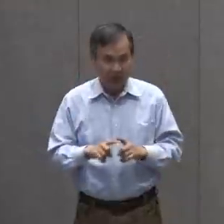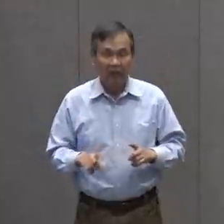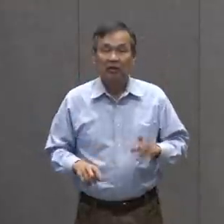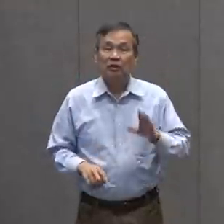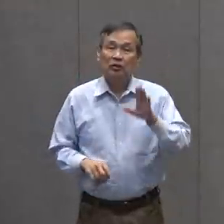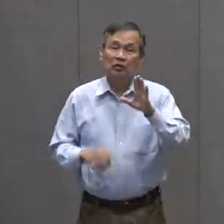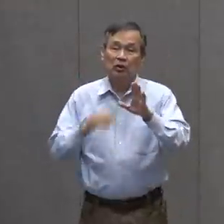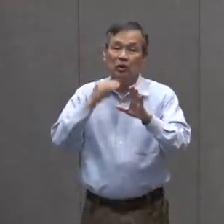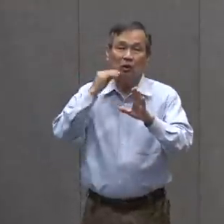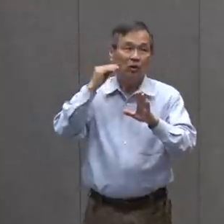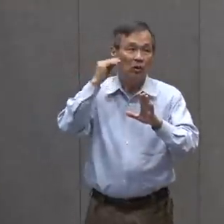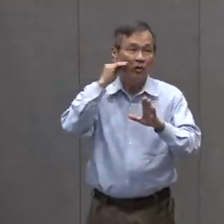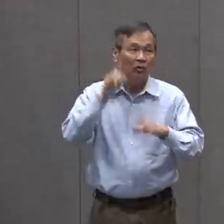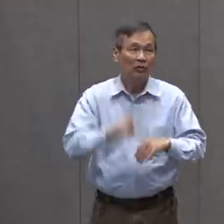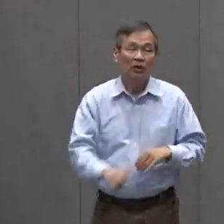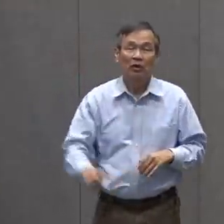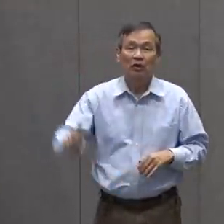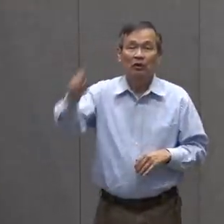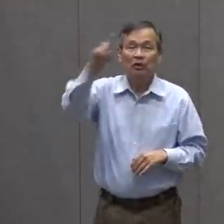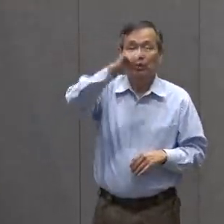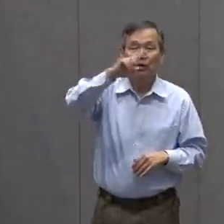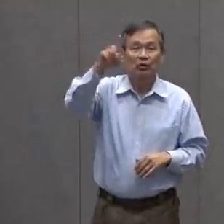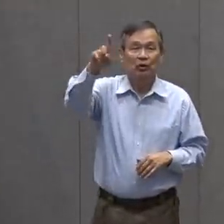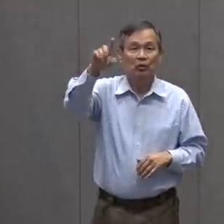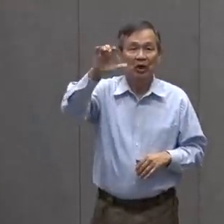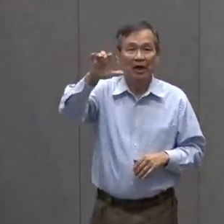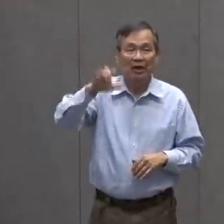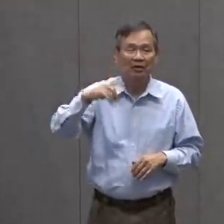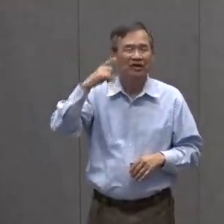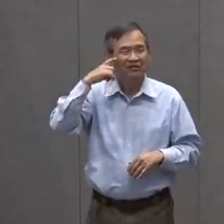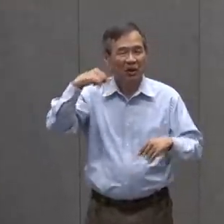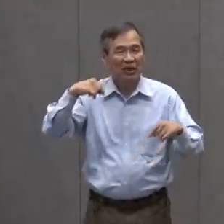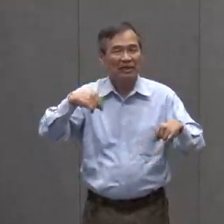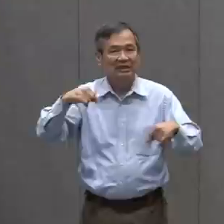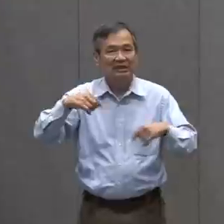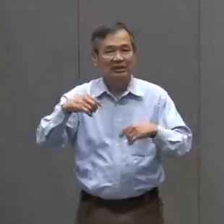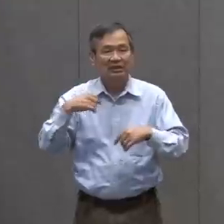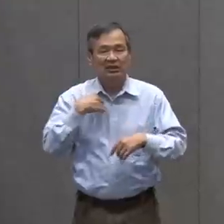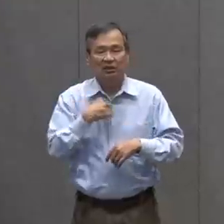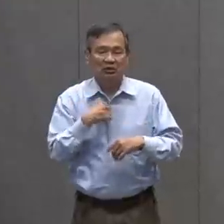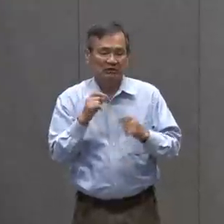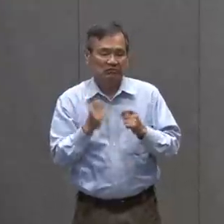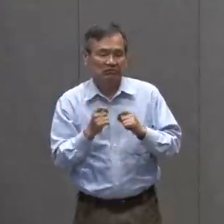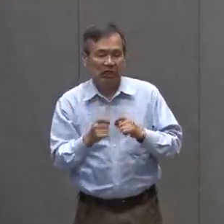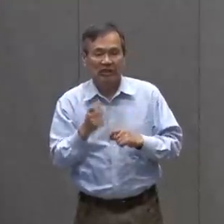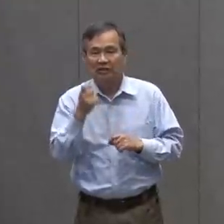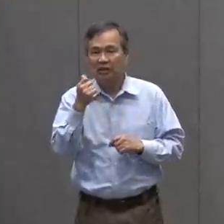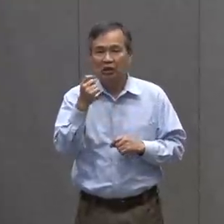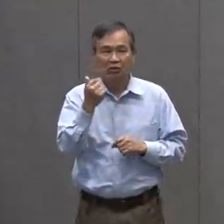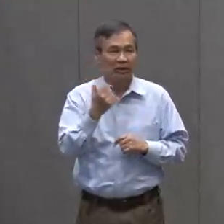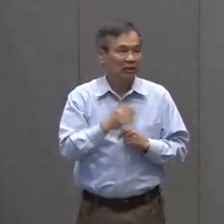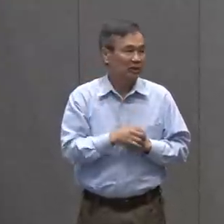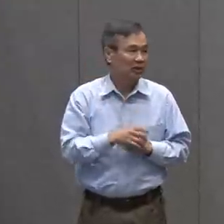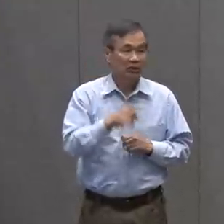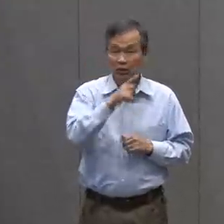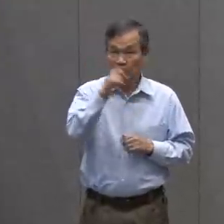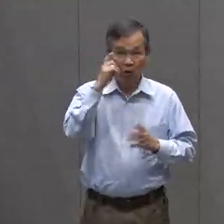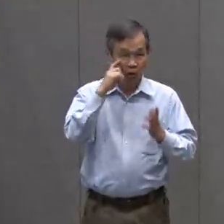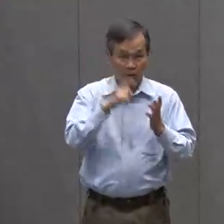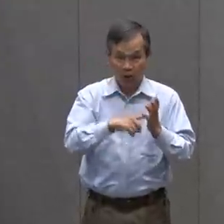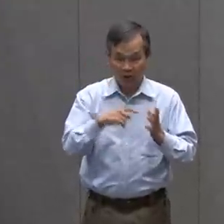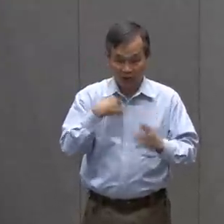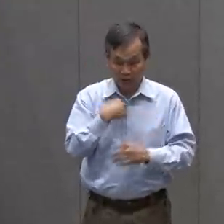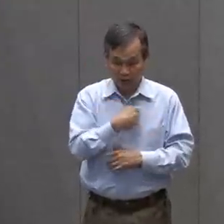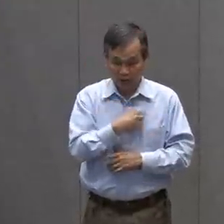at home goes all the way up to 100, but for TV purposes, we adapted it. And so you'll notice that we